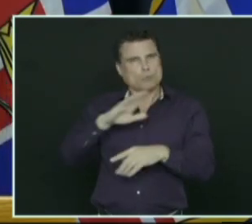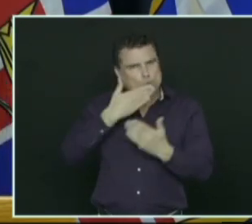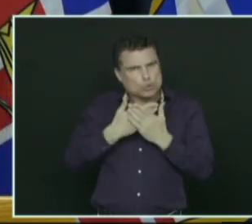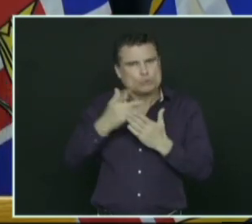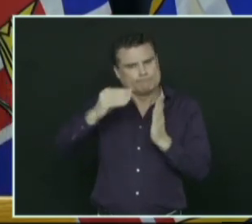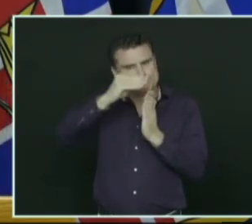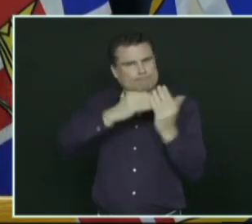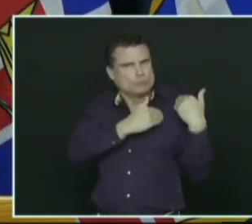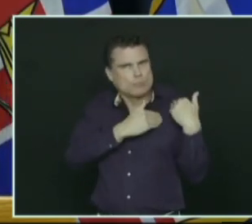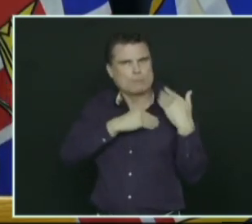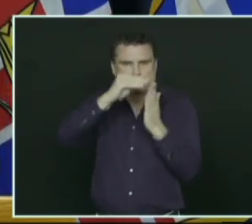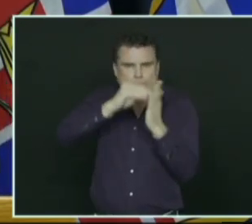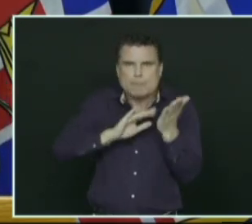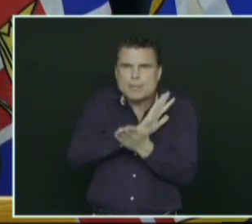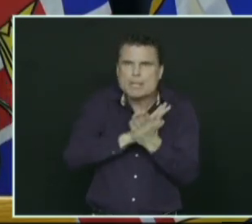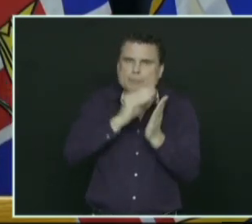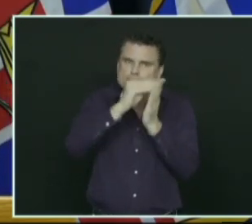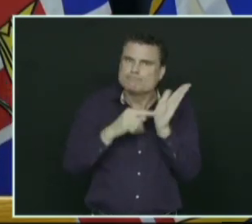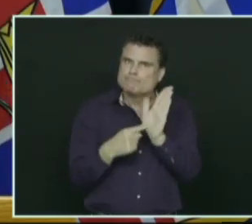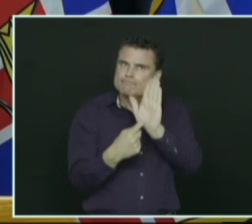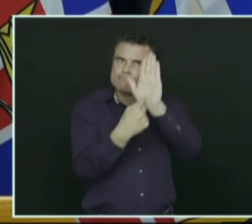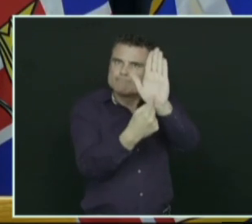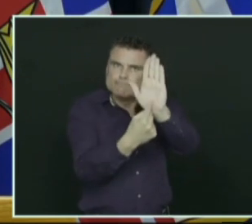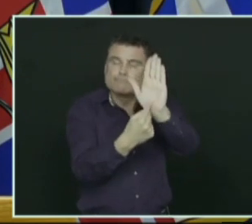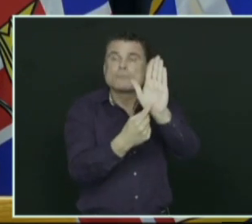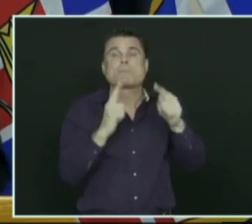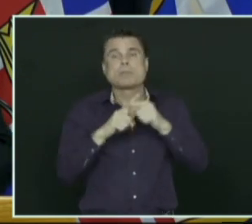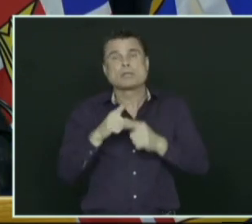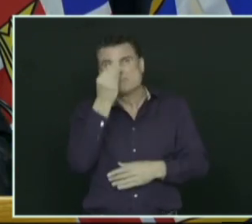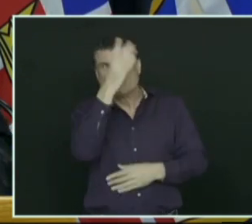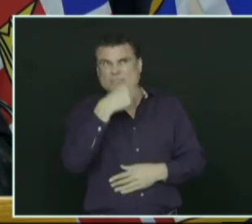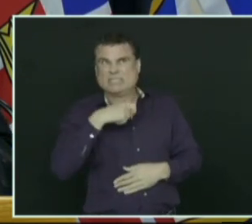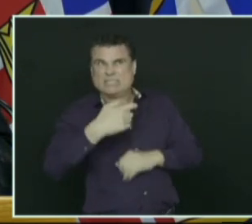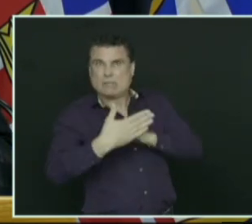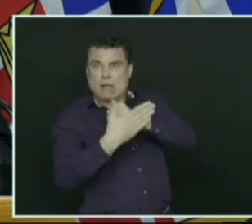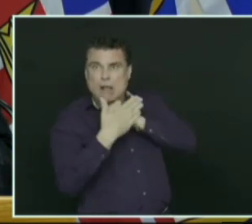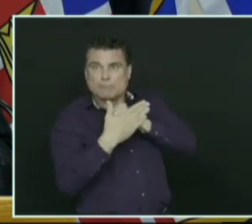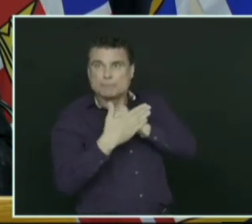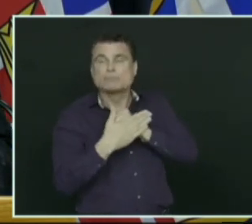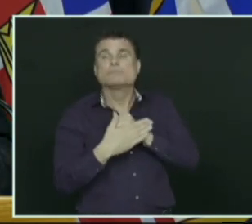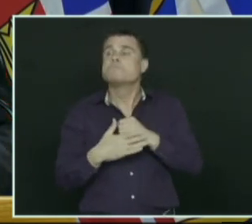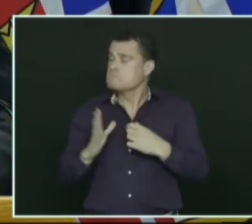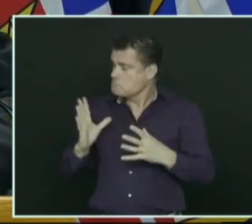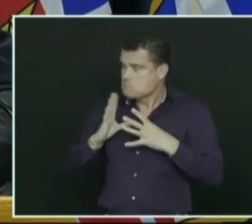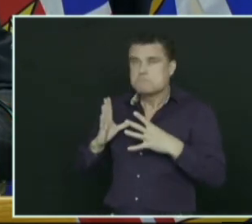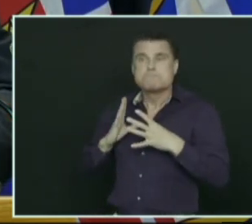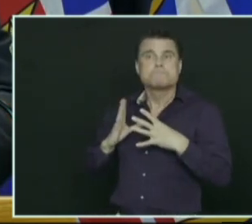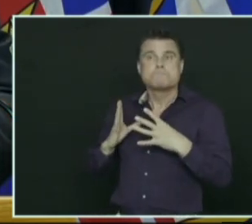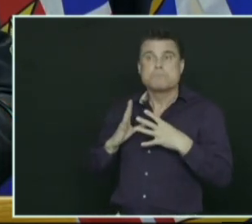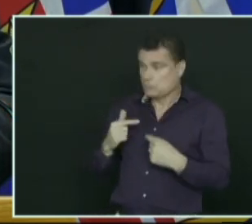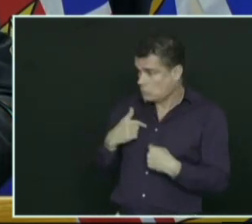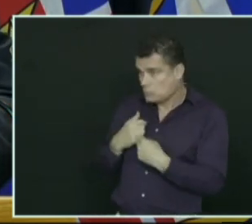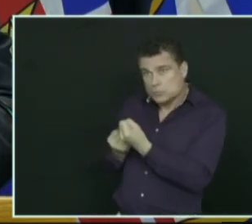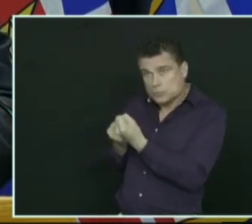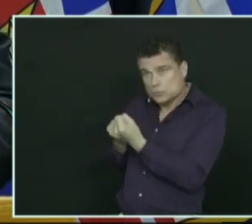because I know that there's been a lot of discussion and a lot of frustration in communities about people who